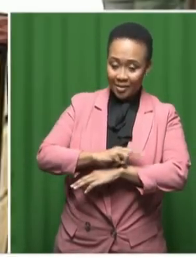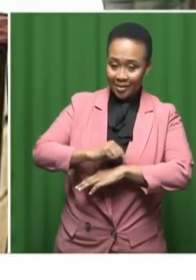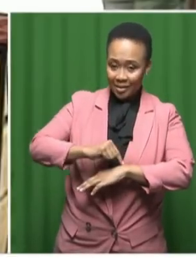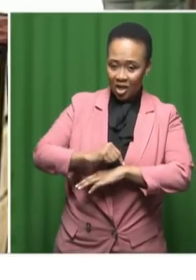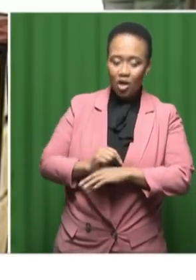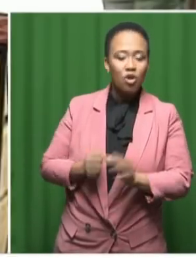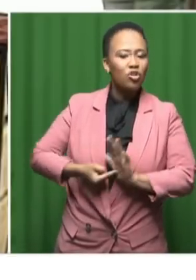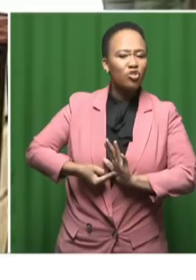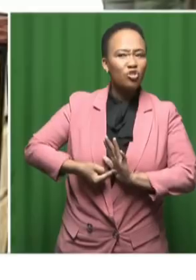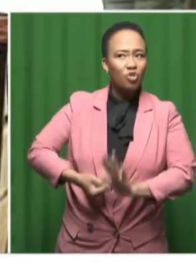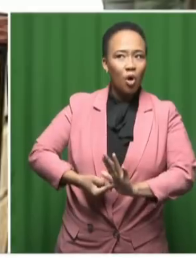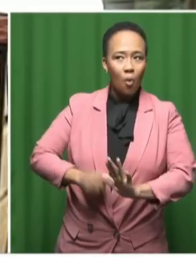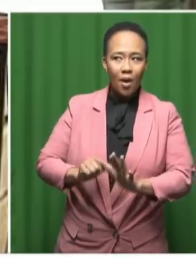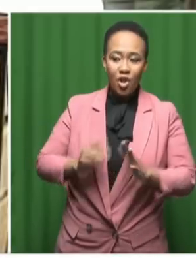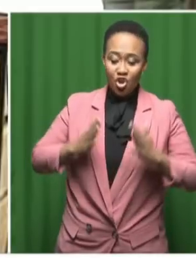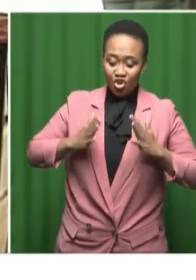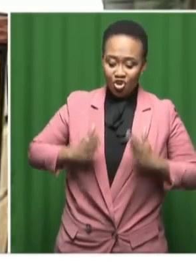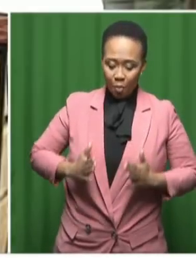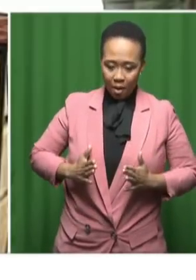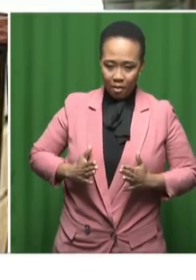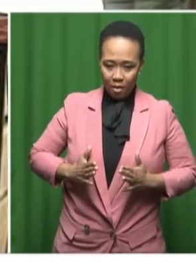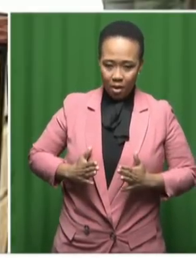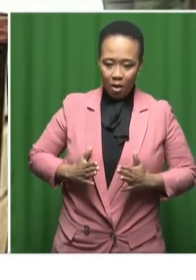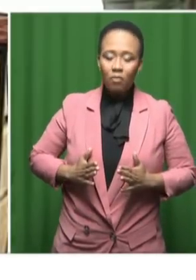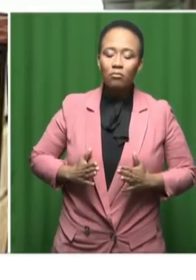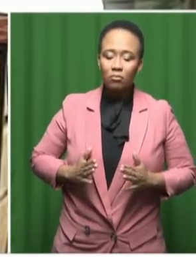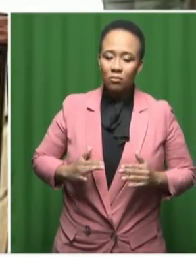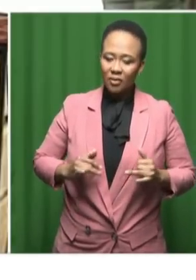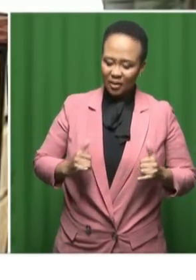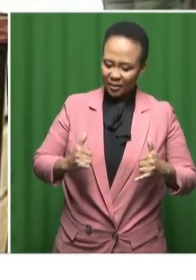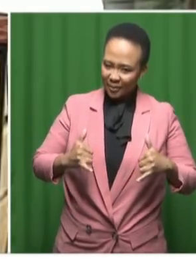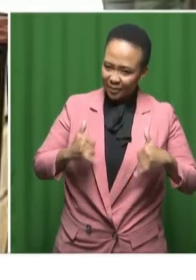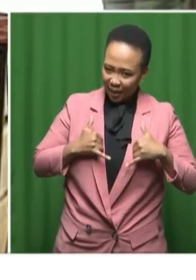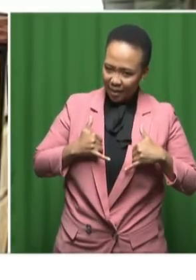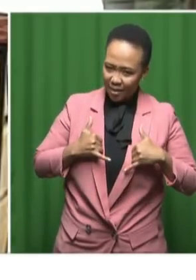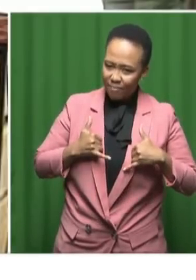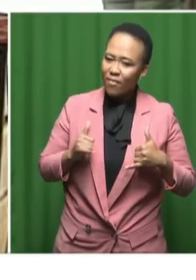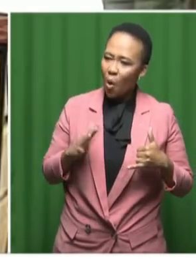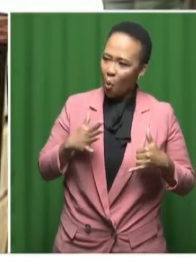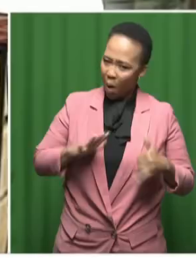to live in human bodies. It wants to survive in human